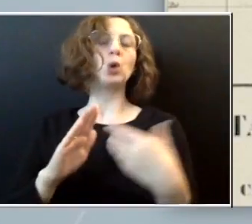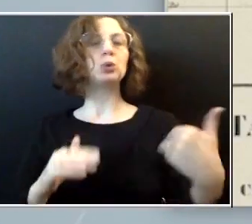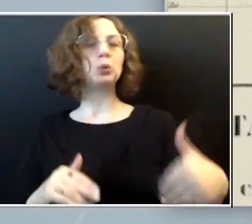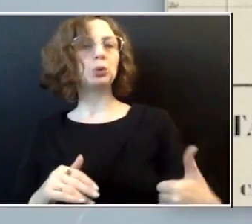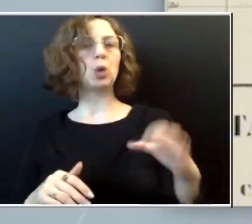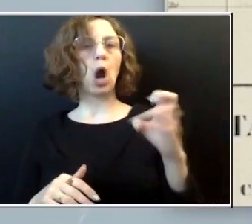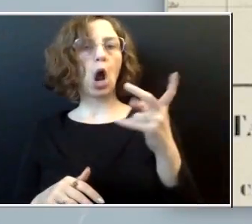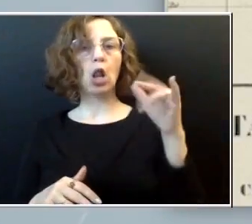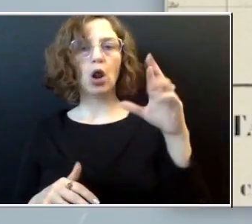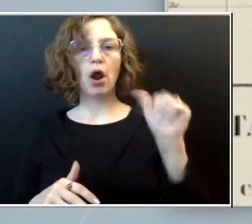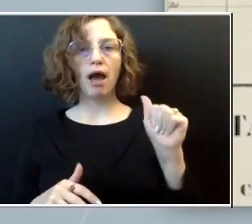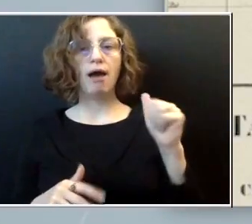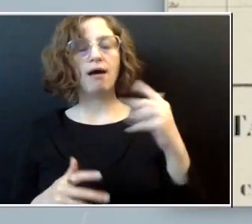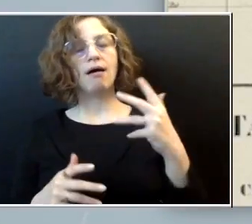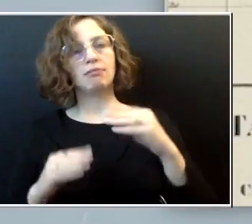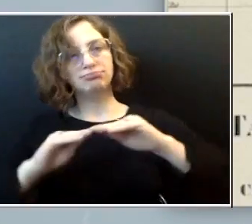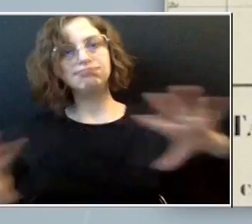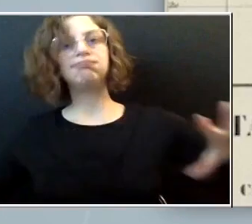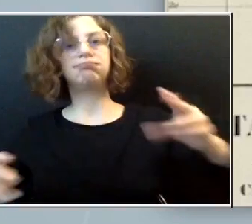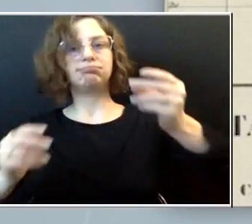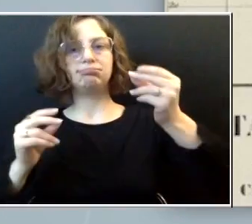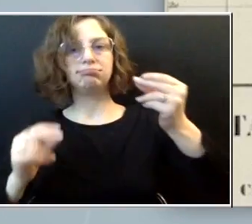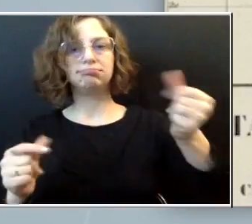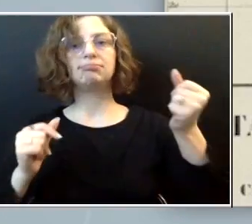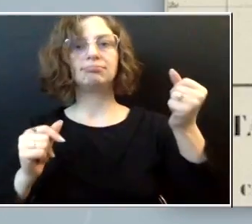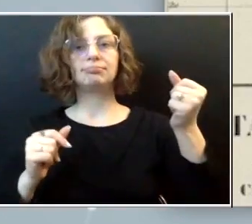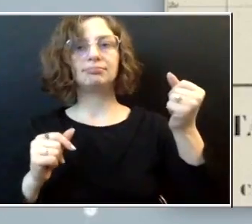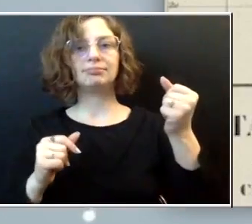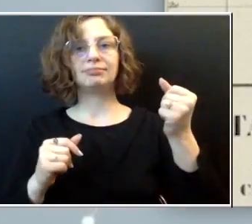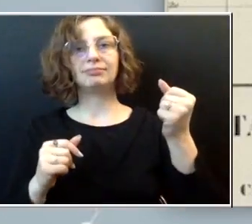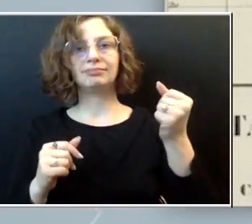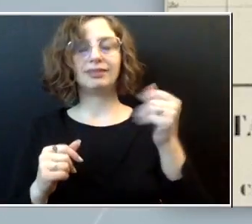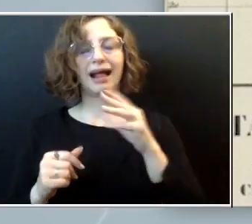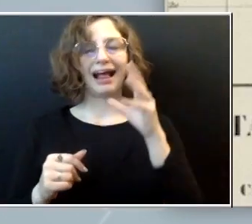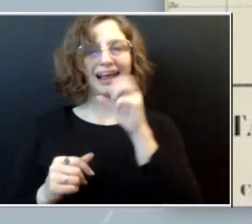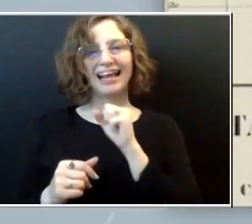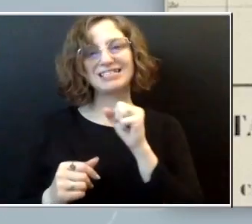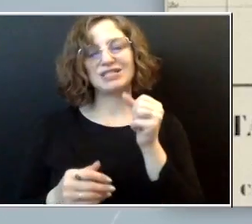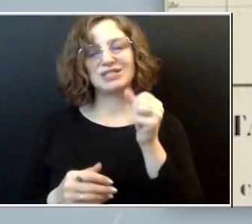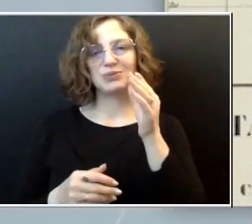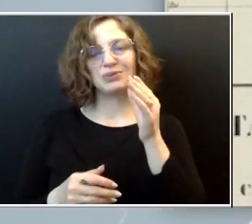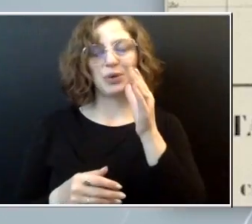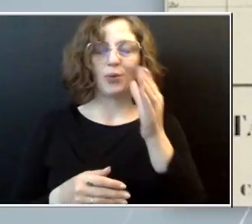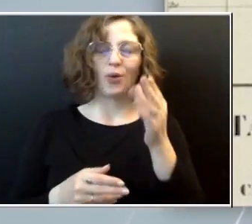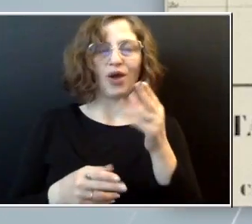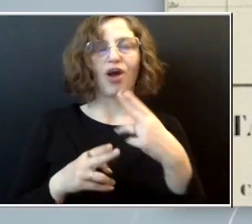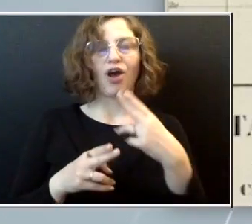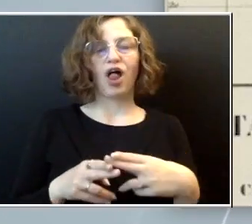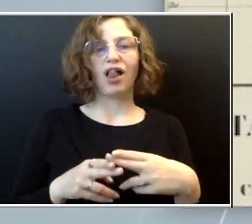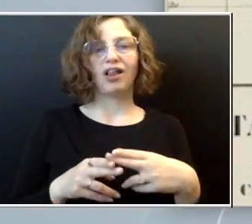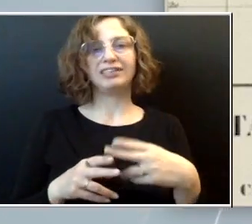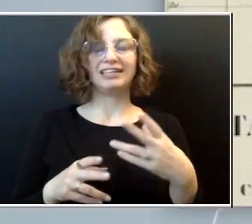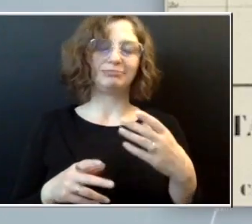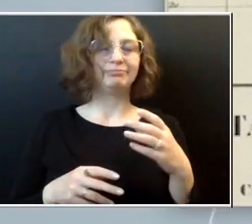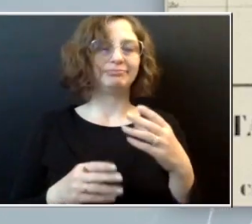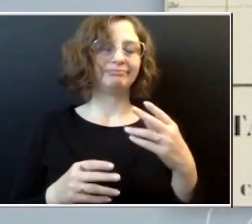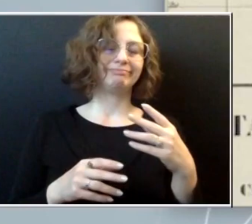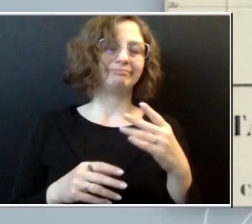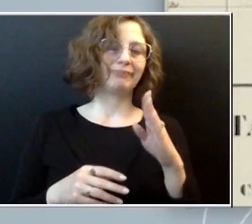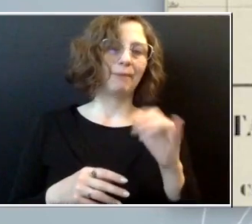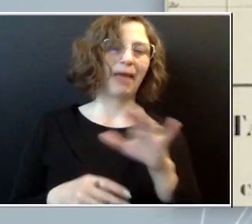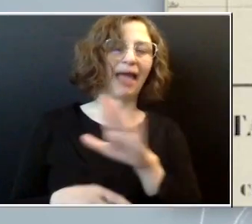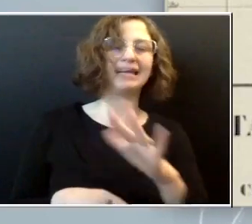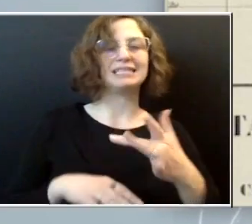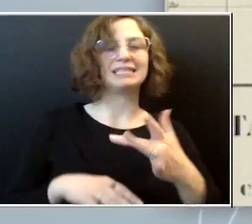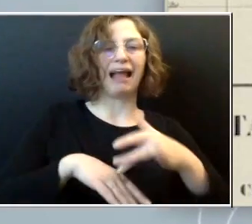guess Dr. Hawkinson would call it cholera vibrio, the bacteria that caused the disease. Started in India. It had been present